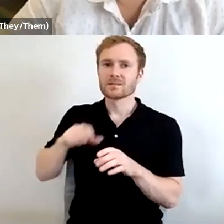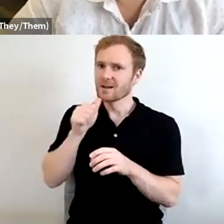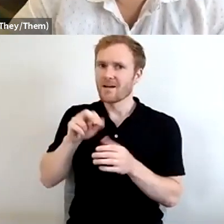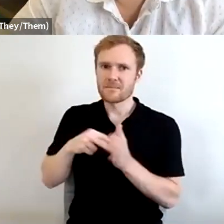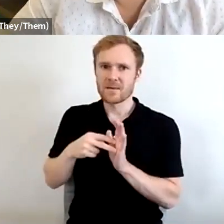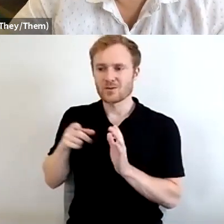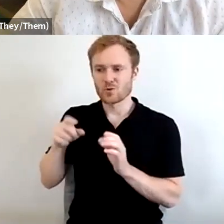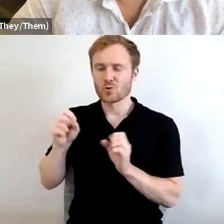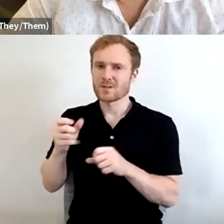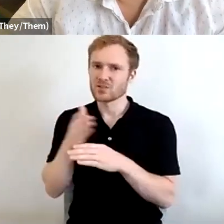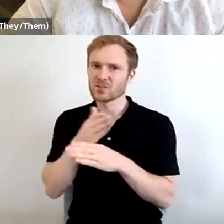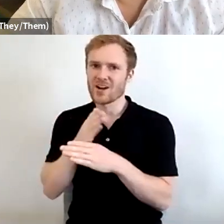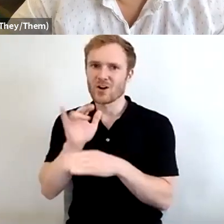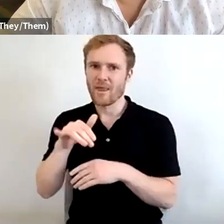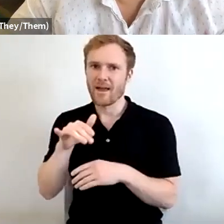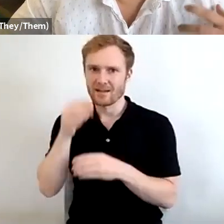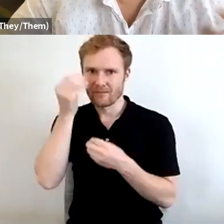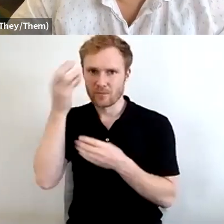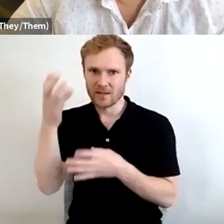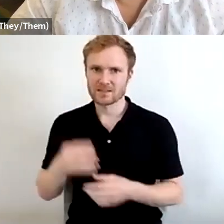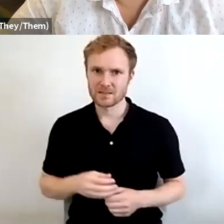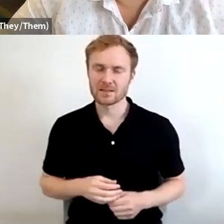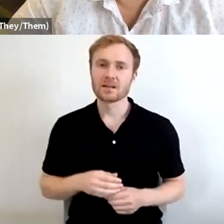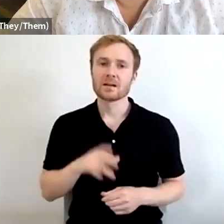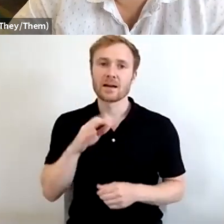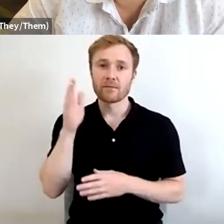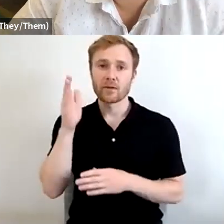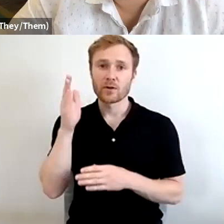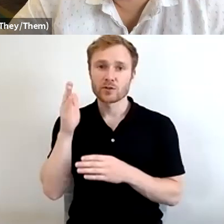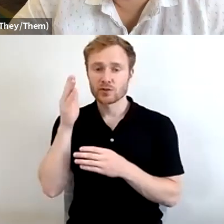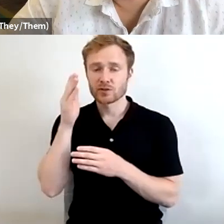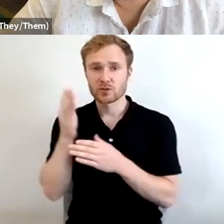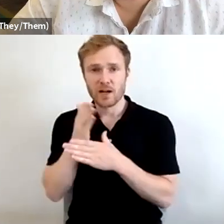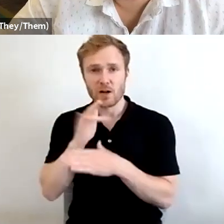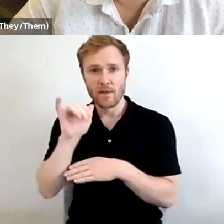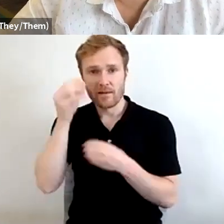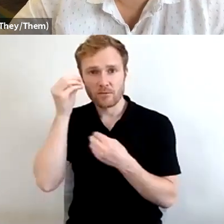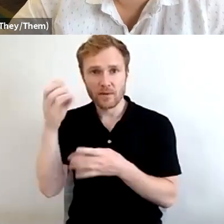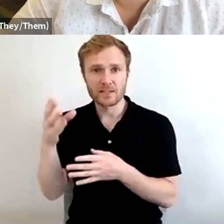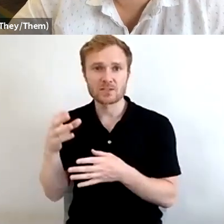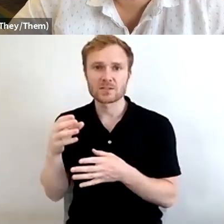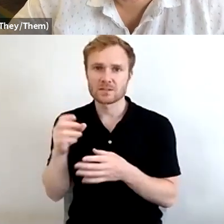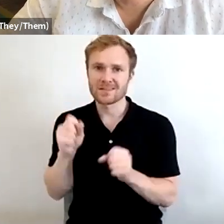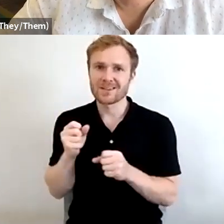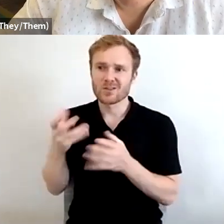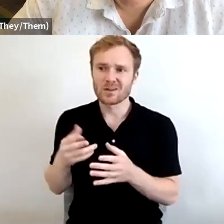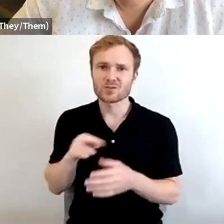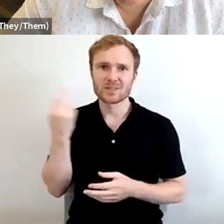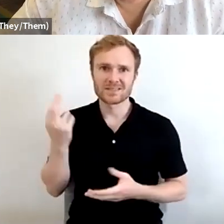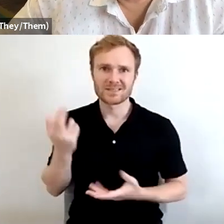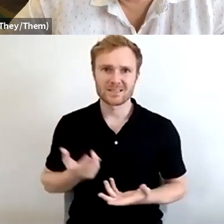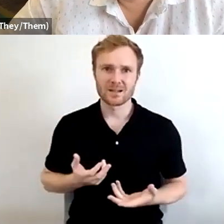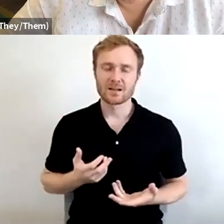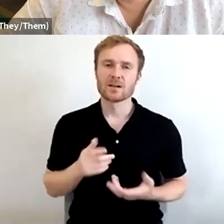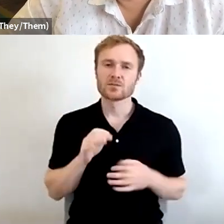vulnerable positions, and sharing that information or documenting that information can put them at risk. And so it's really important